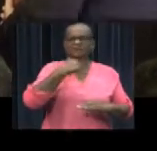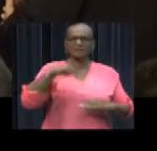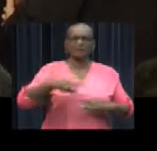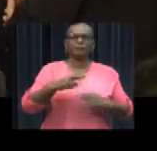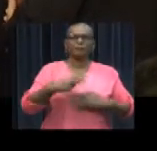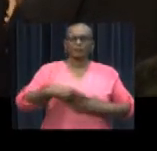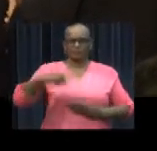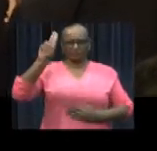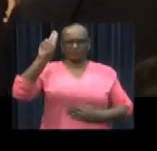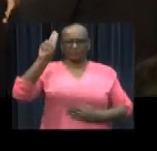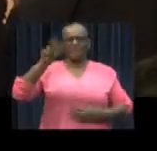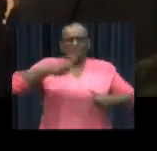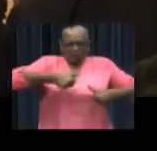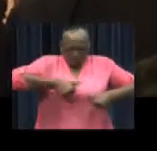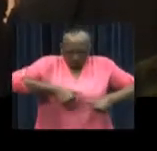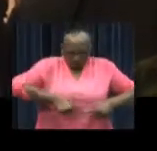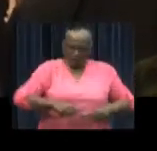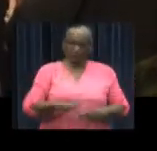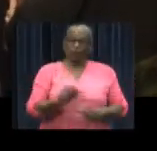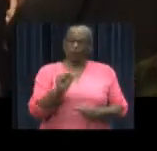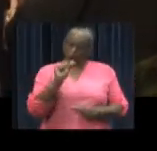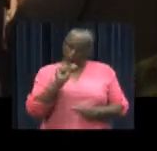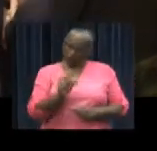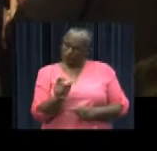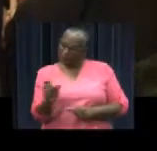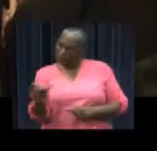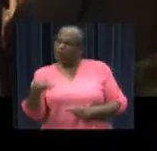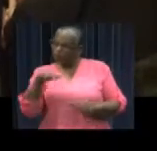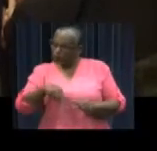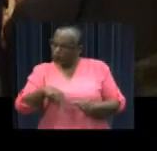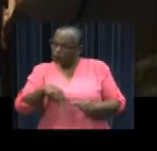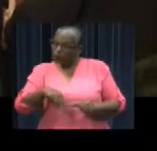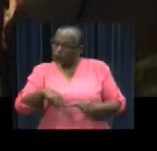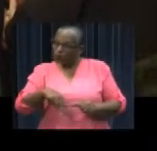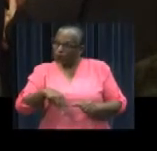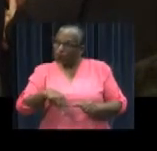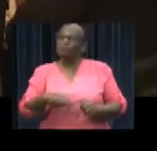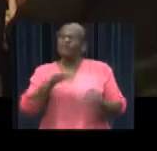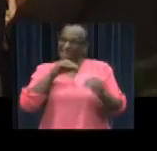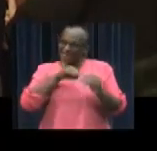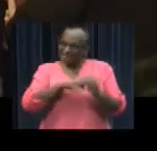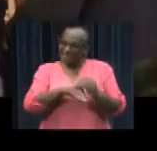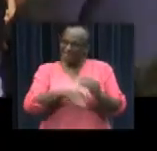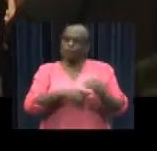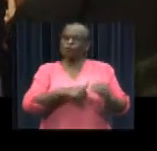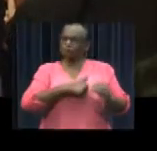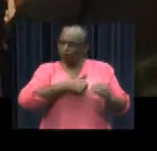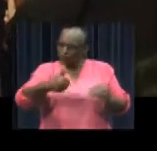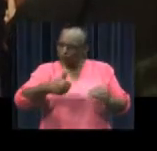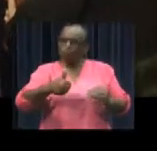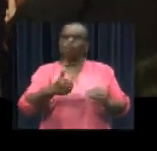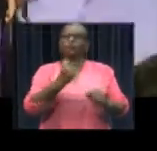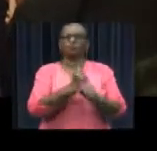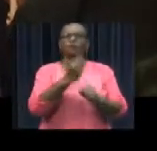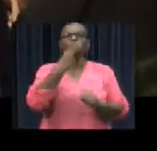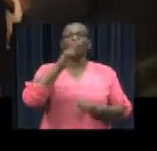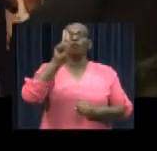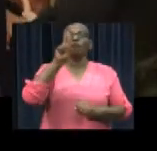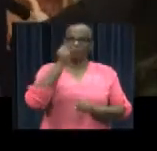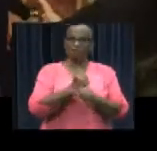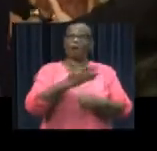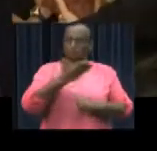the swearing-in that with the few resources, content must be given to the promises made by the